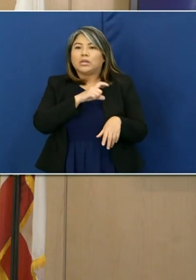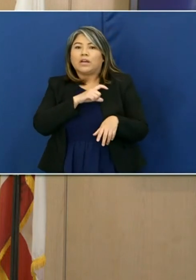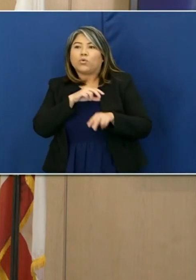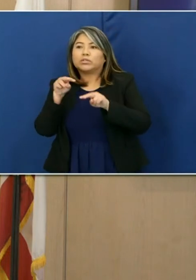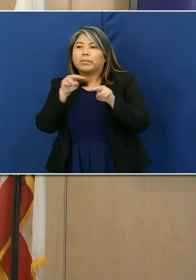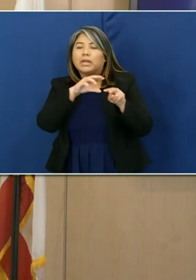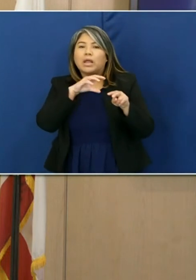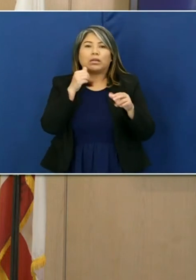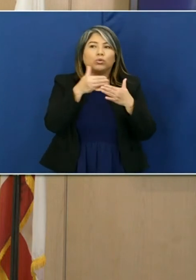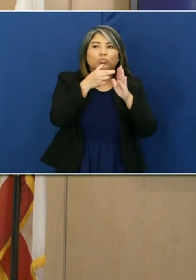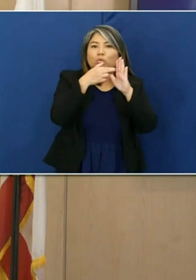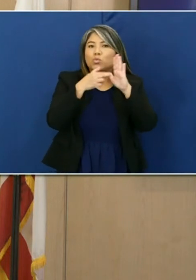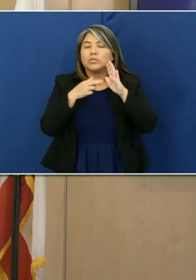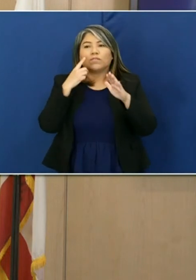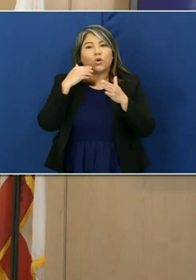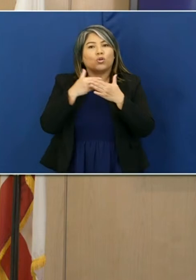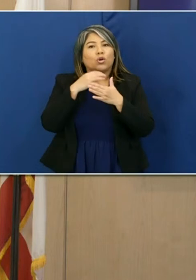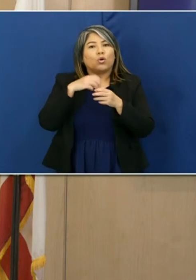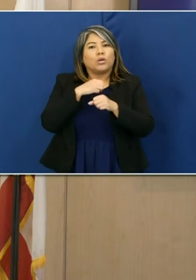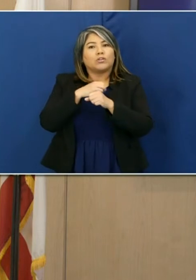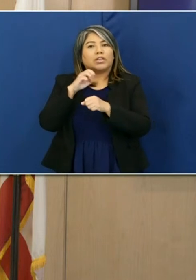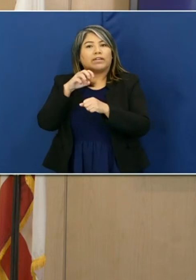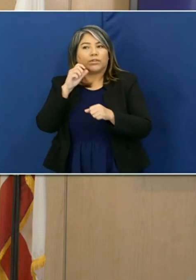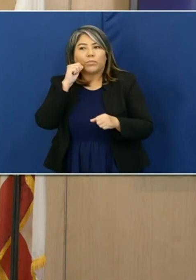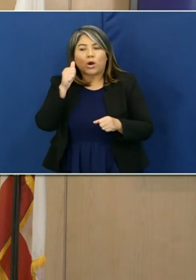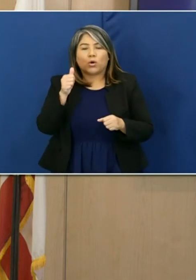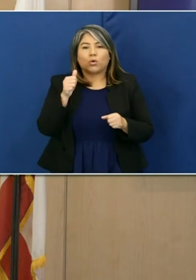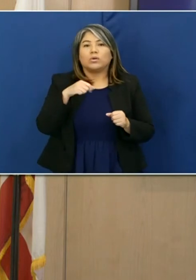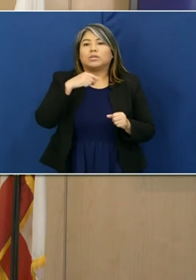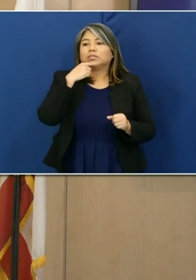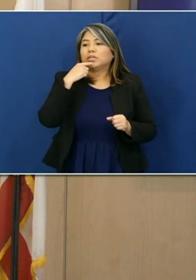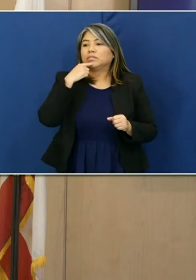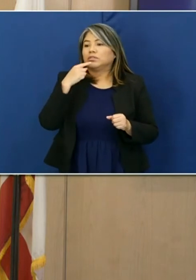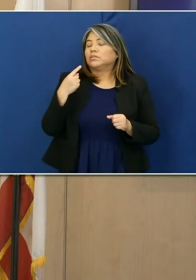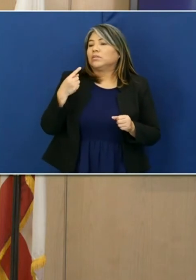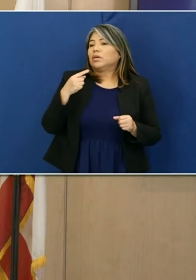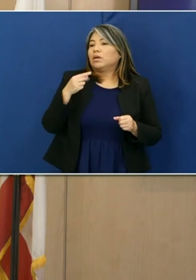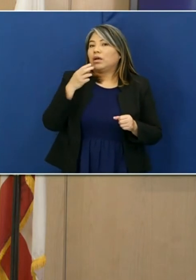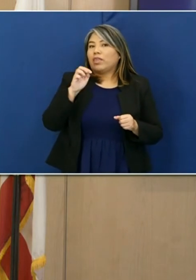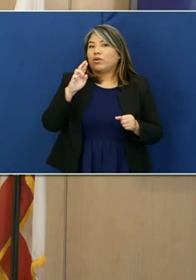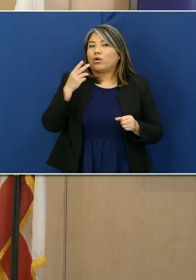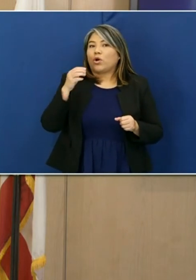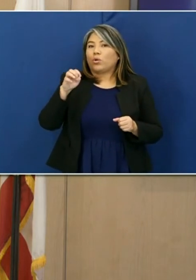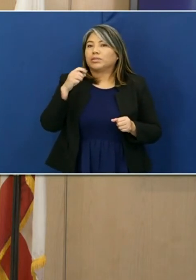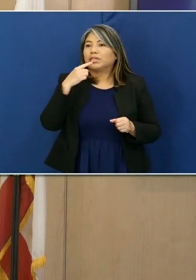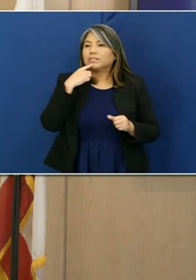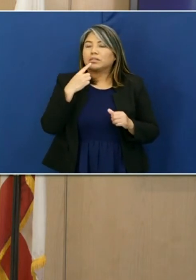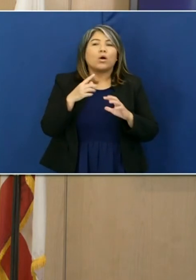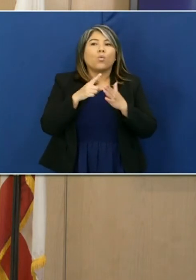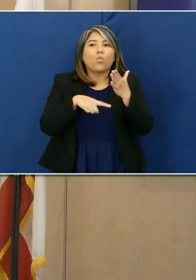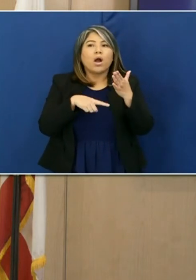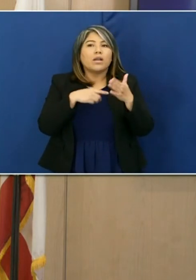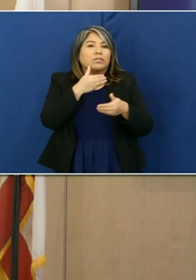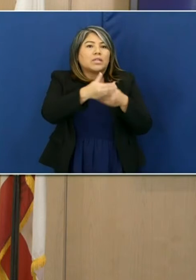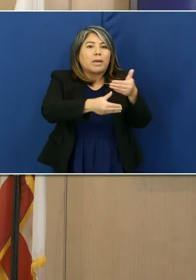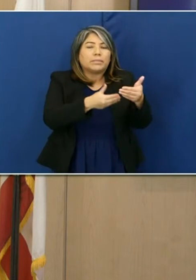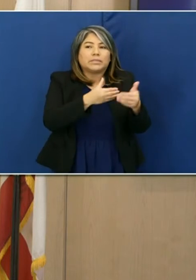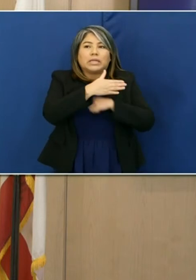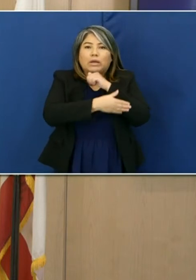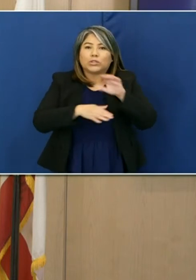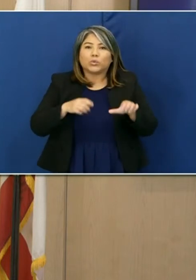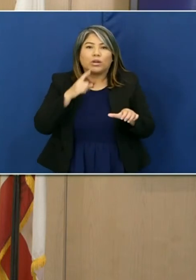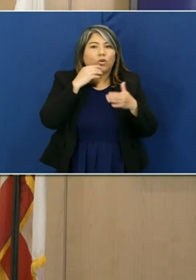tomorrow. So I'll read this question from Heather Hope. She's asking, what are the steps the county is taking for enforcement for New Year's Eve? Is there